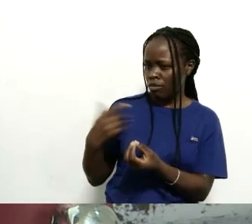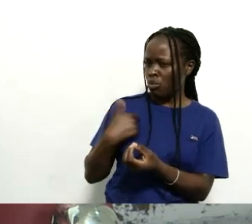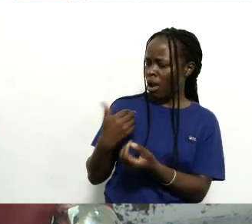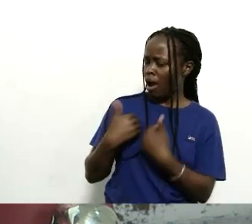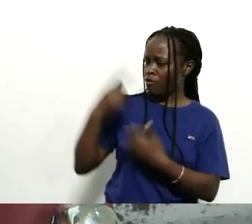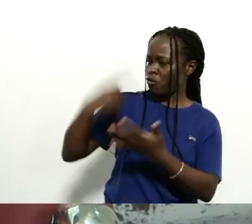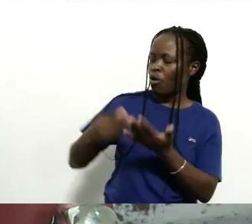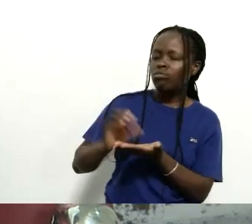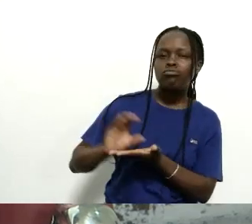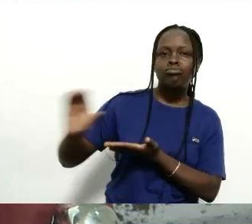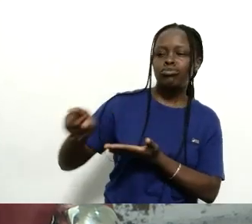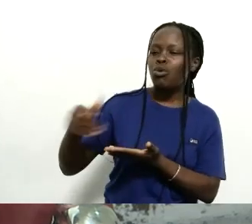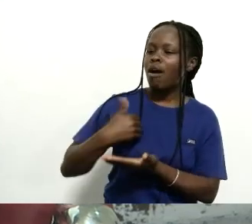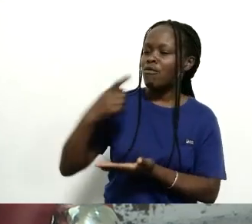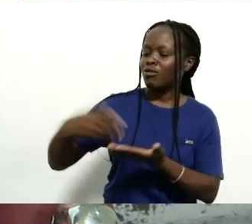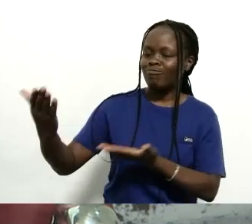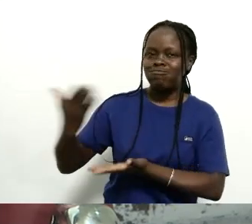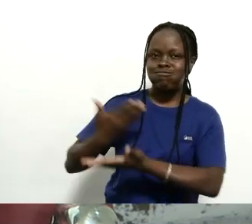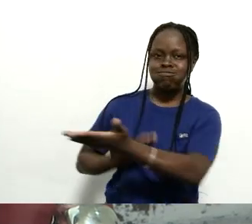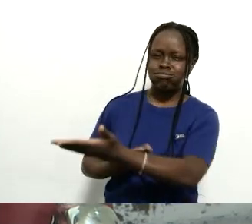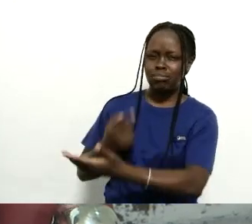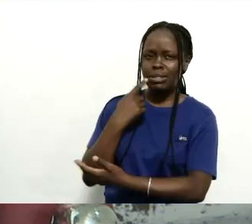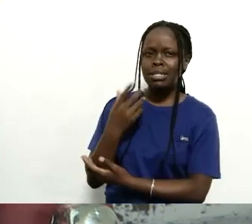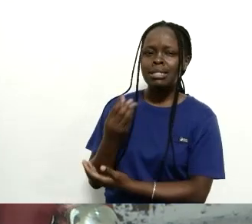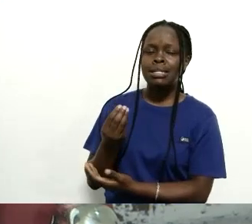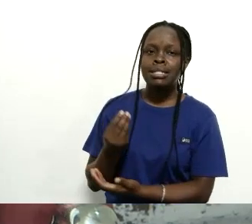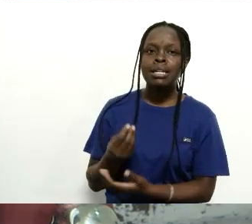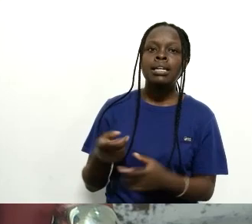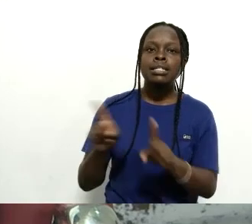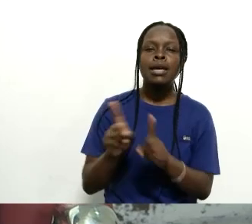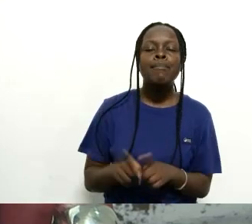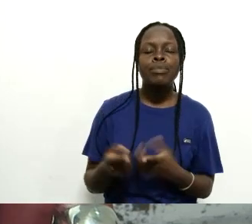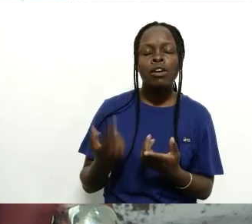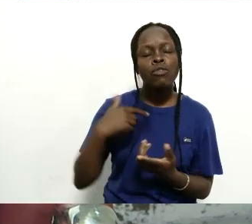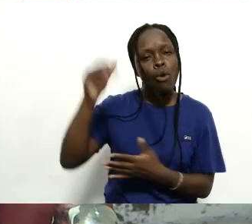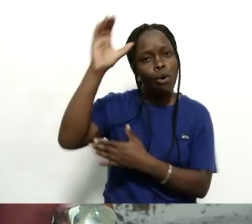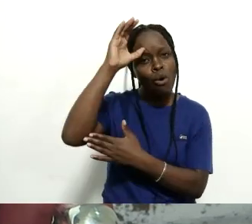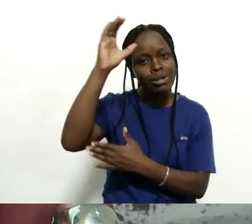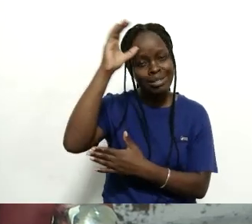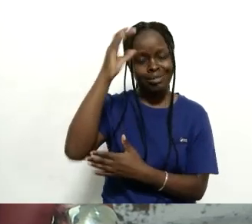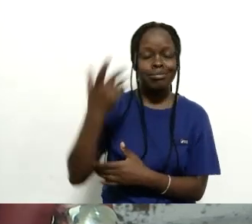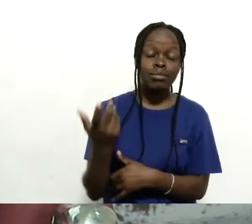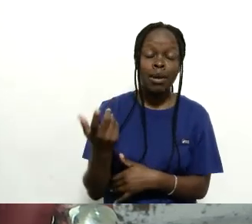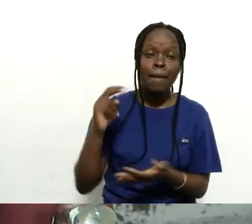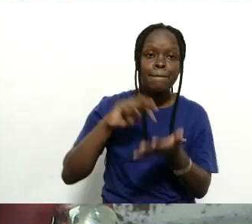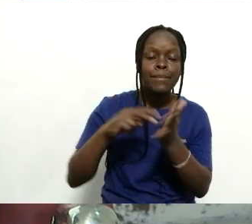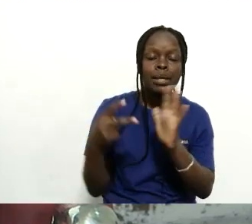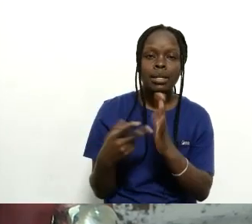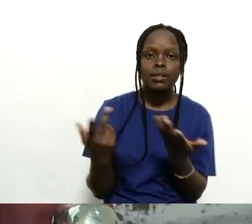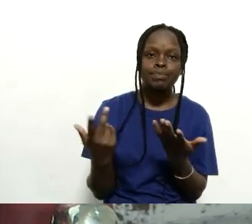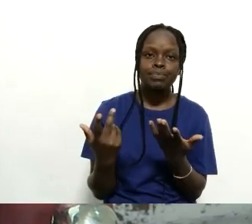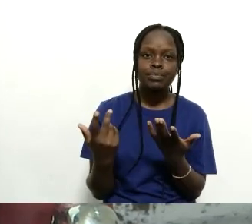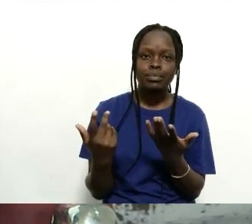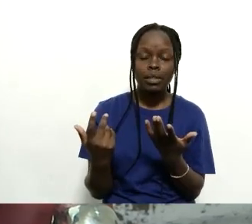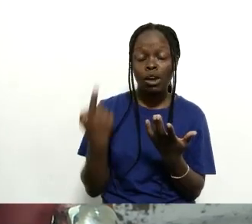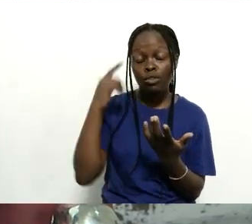learning continues happening? And how can partners who, for example, may not be producing the content like Ubongo and World Reader, but they are able to go